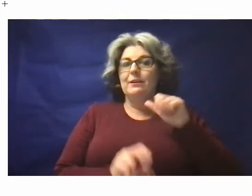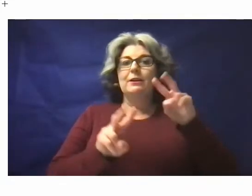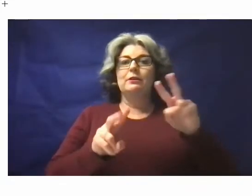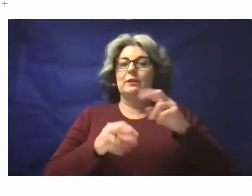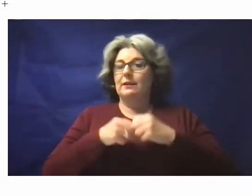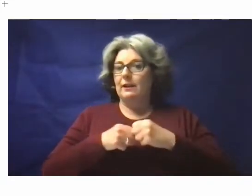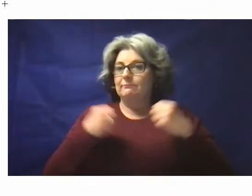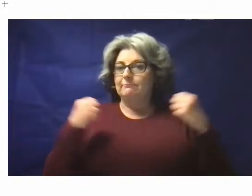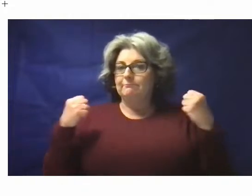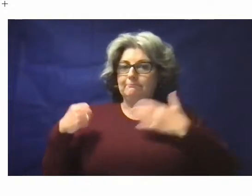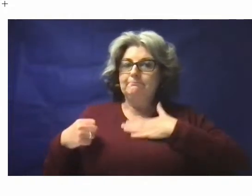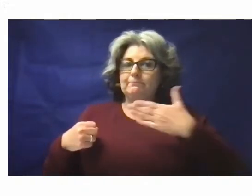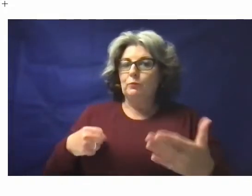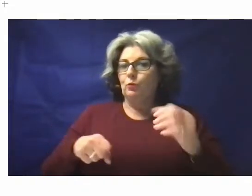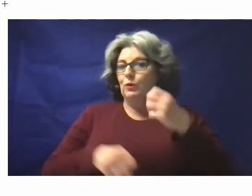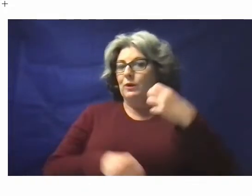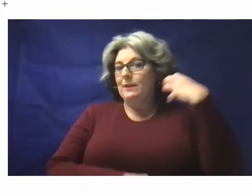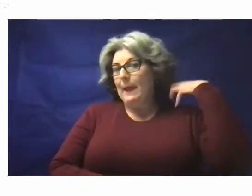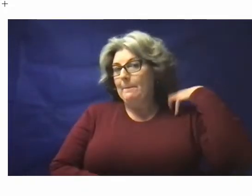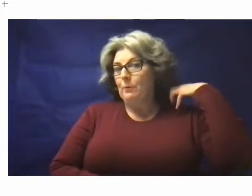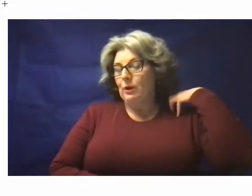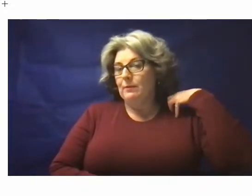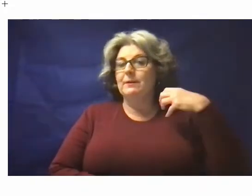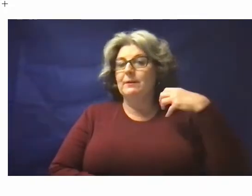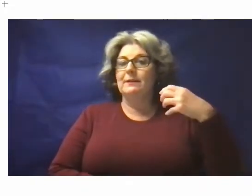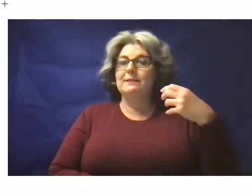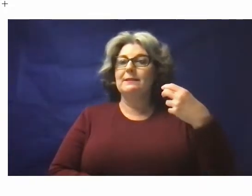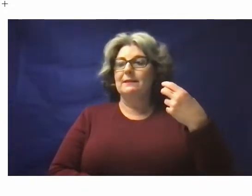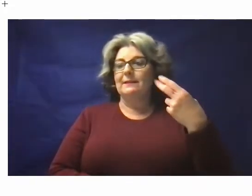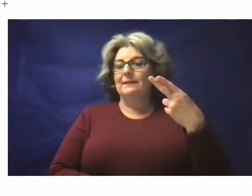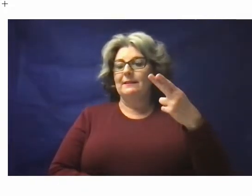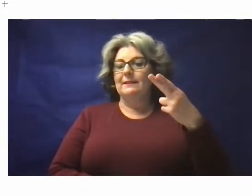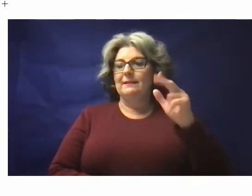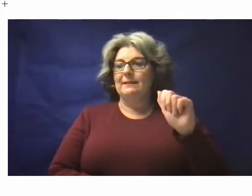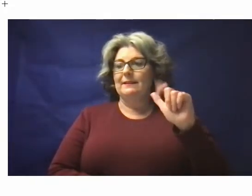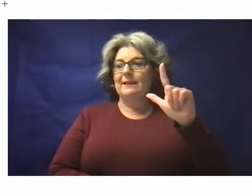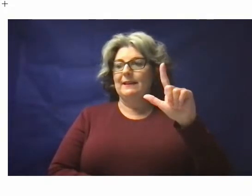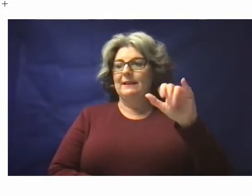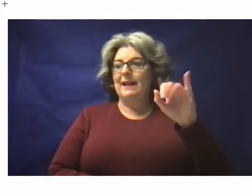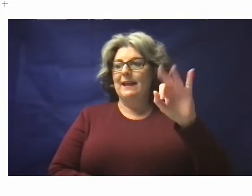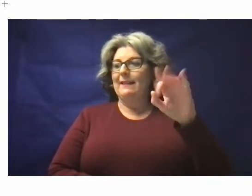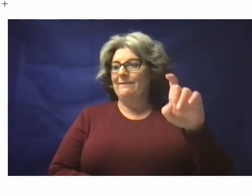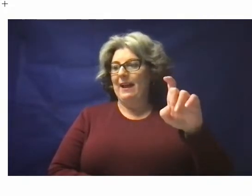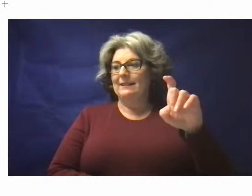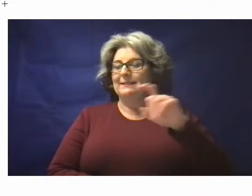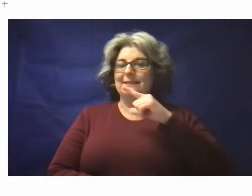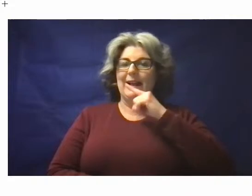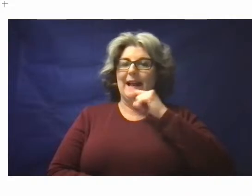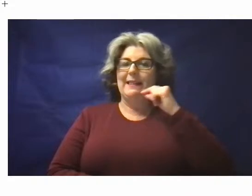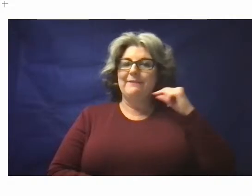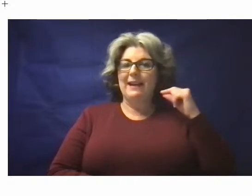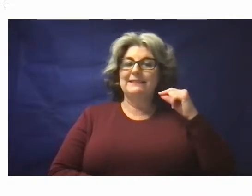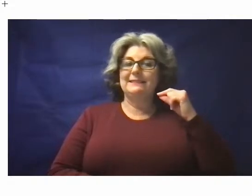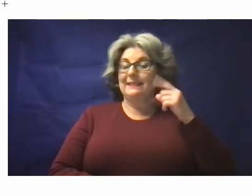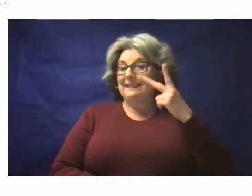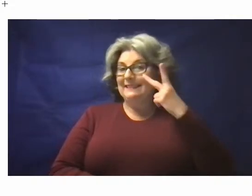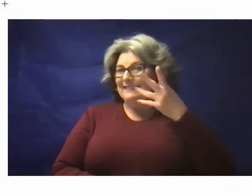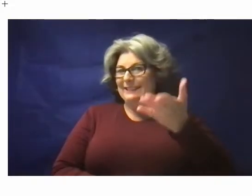with some employers in Halifax. So that'll be a good conversation moving forward as well. And hope to see you all soon.